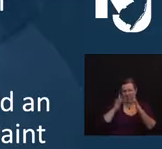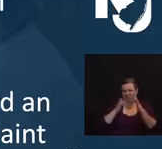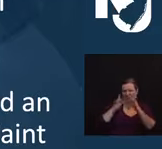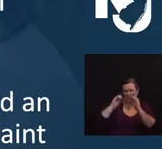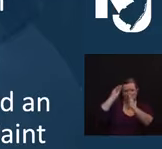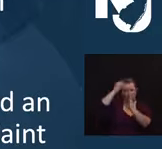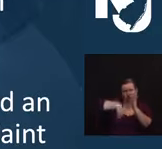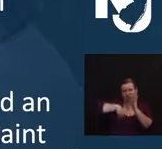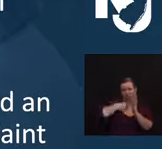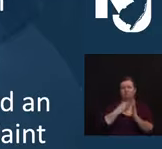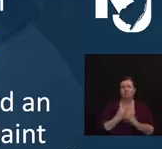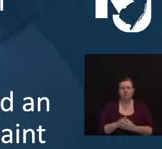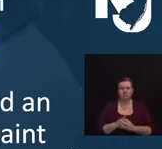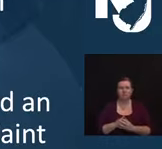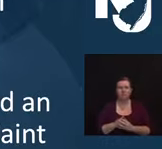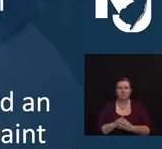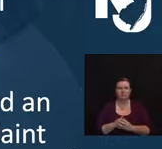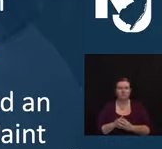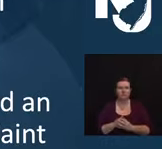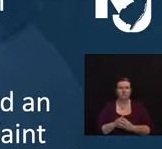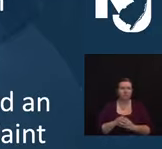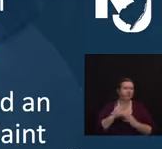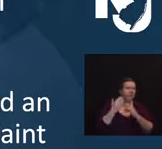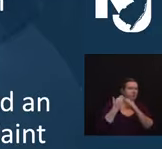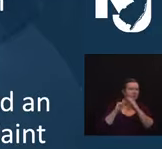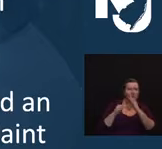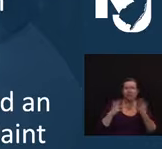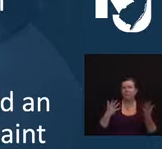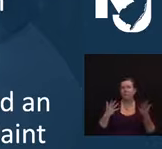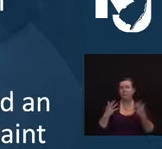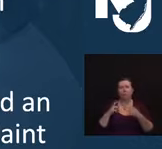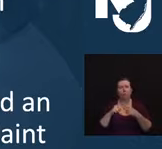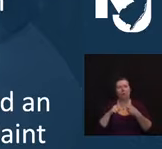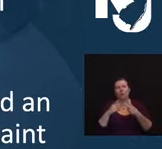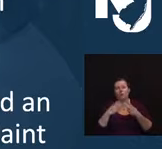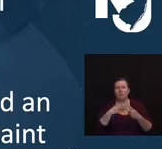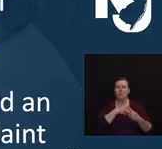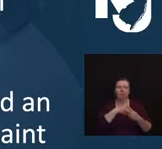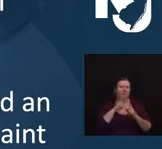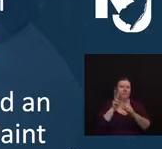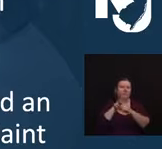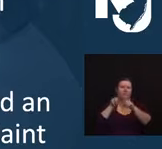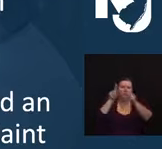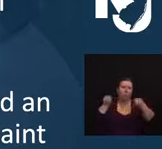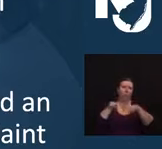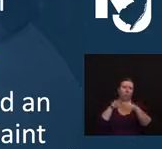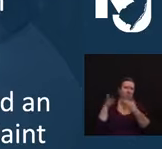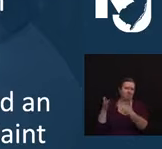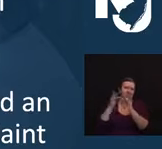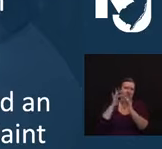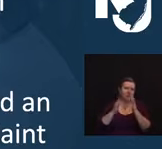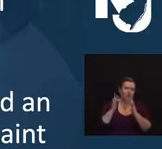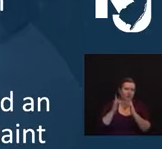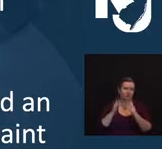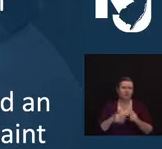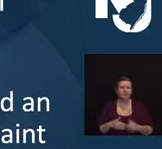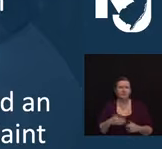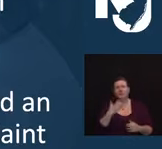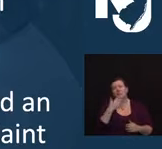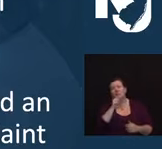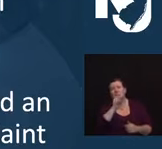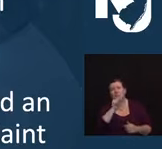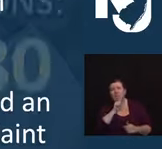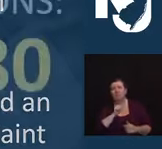NJ.gov/OOIE, to send an email or to file a complaint. Thank you for allowing me to go through that. Now to